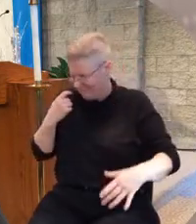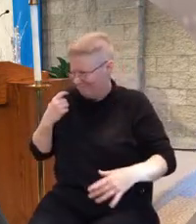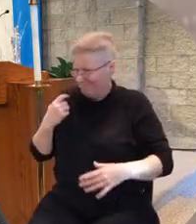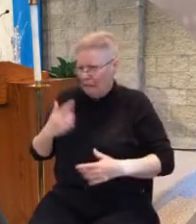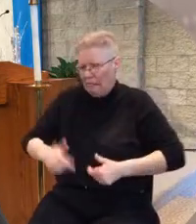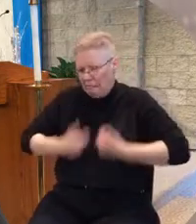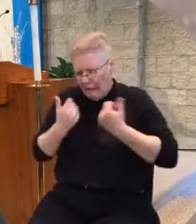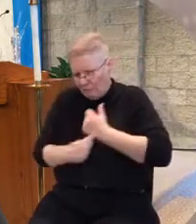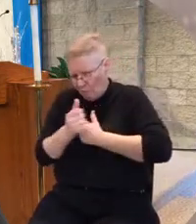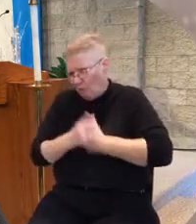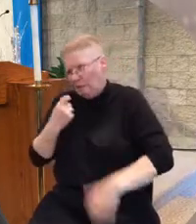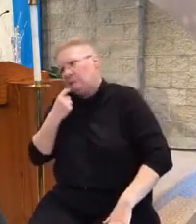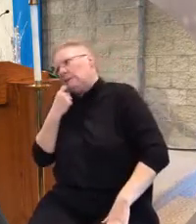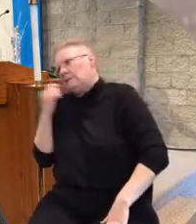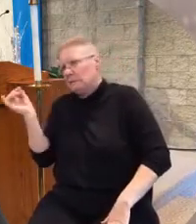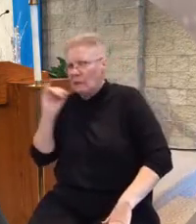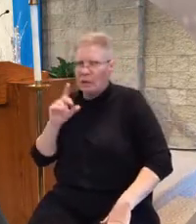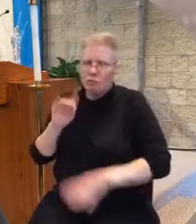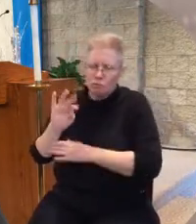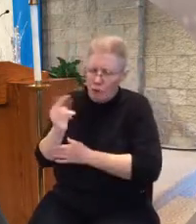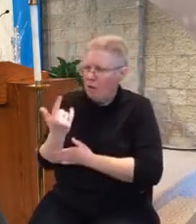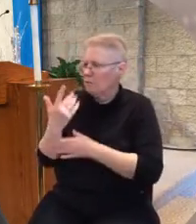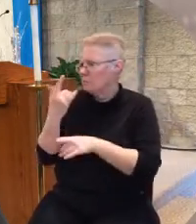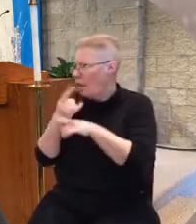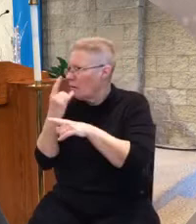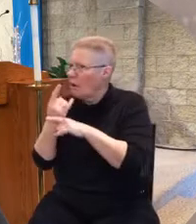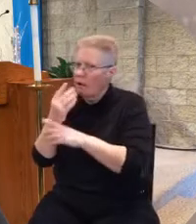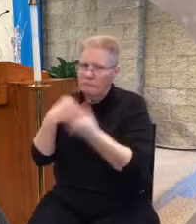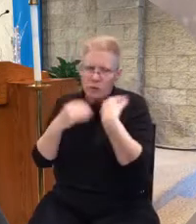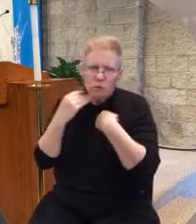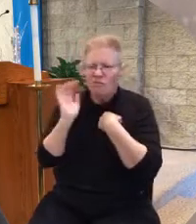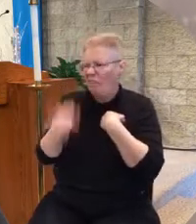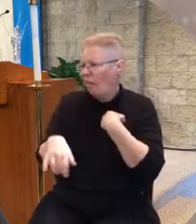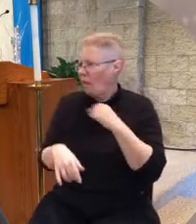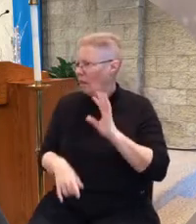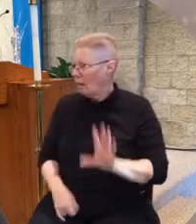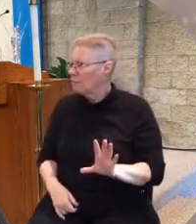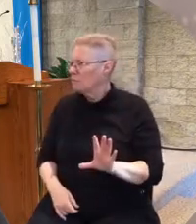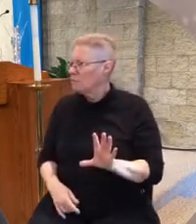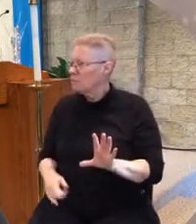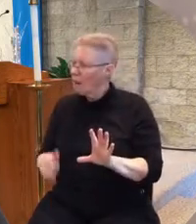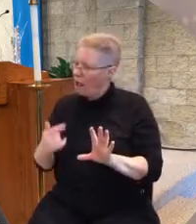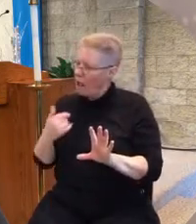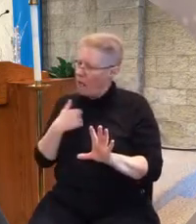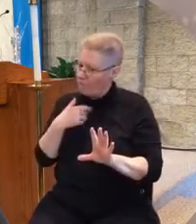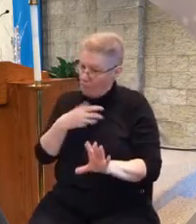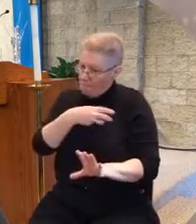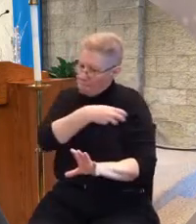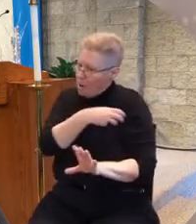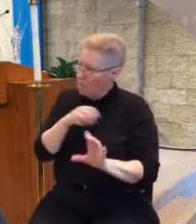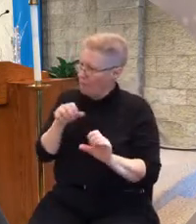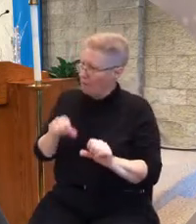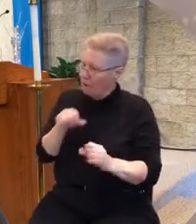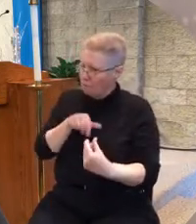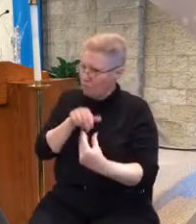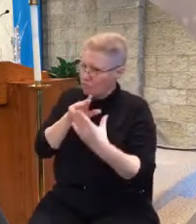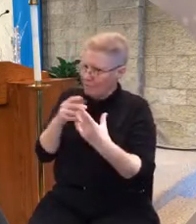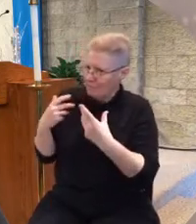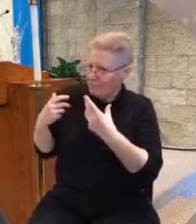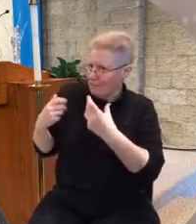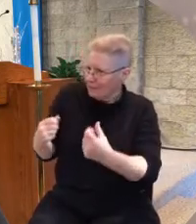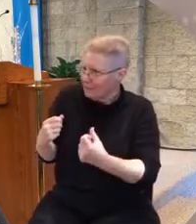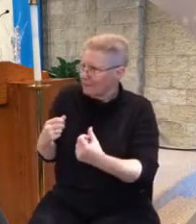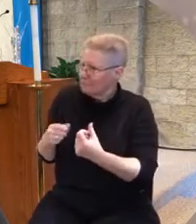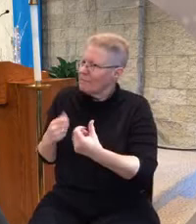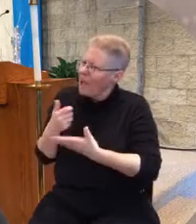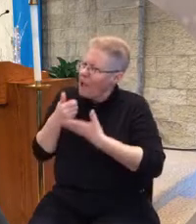are so familiar with, like the drugs and alcohol and food and all of that. They have the power to address and heal and get you home